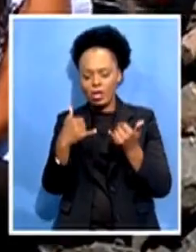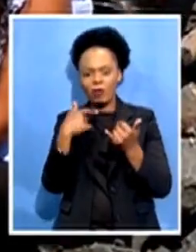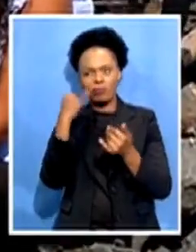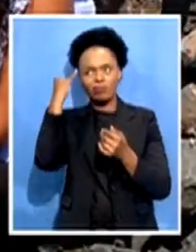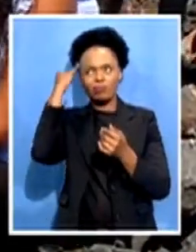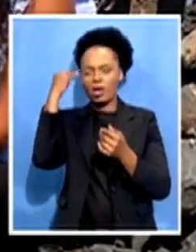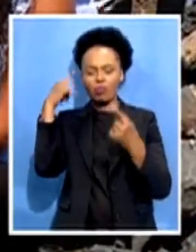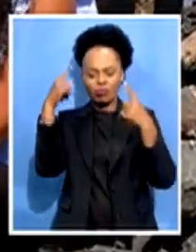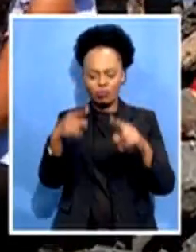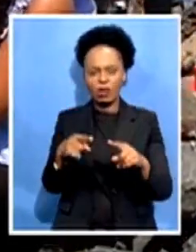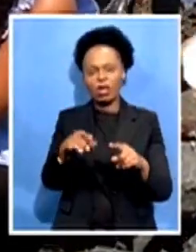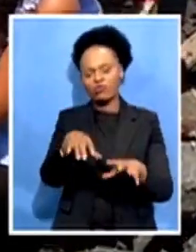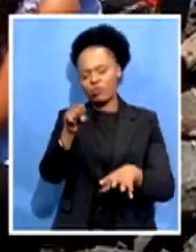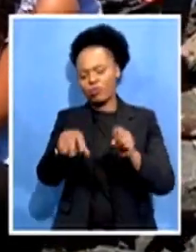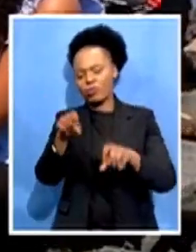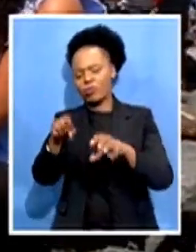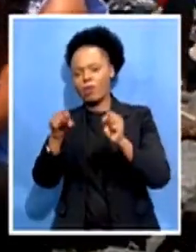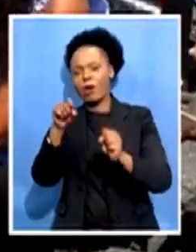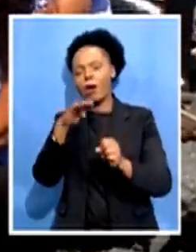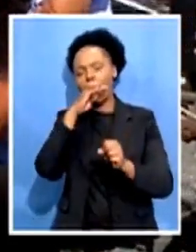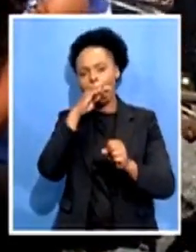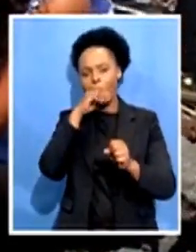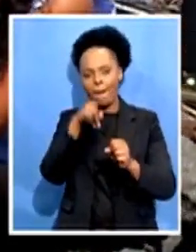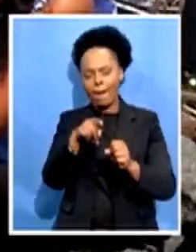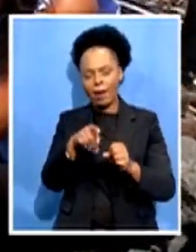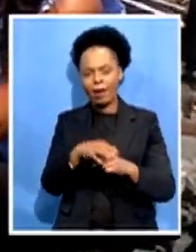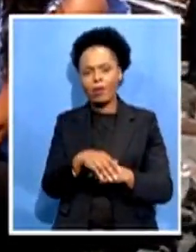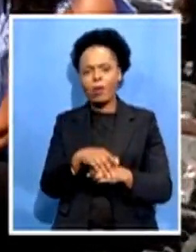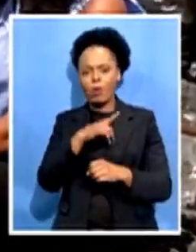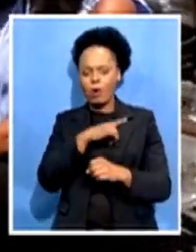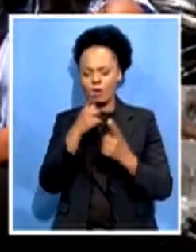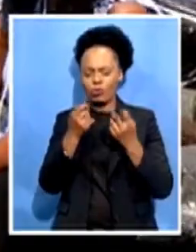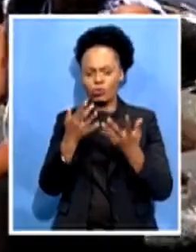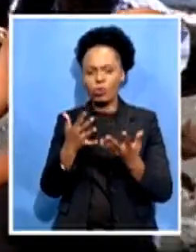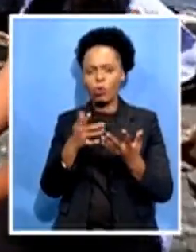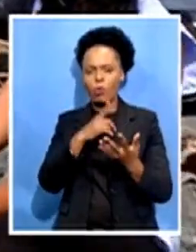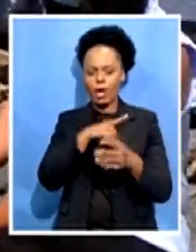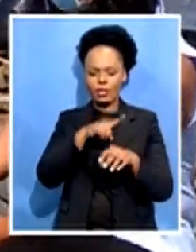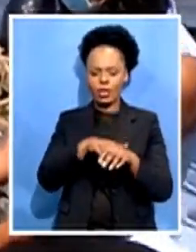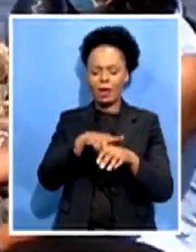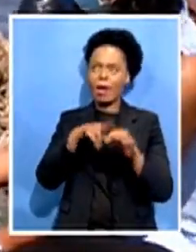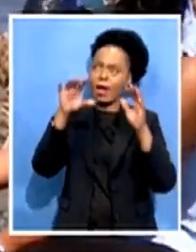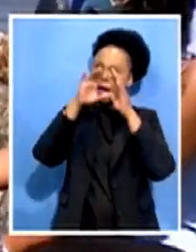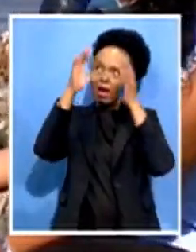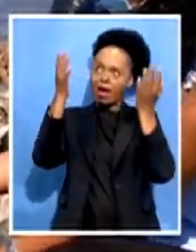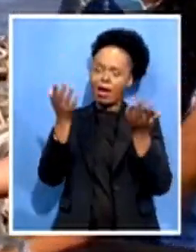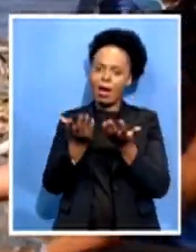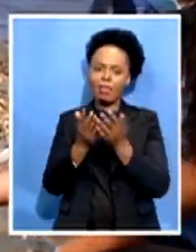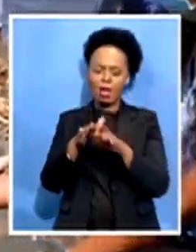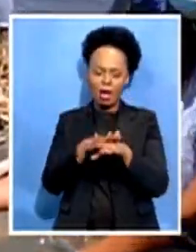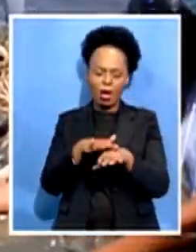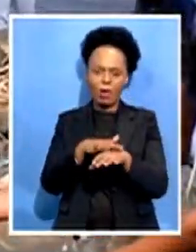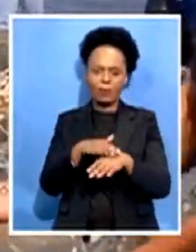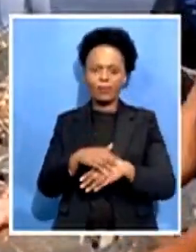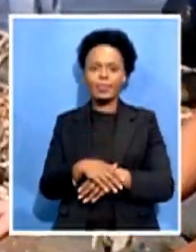this during Earth Hour. Thank you. So today is Earth Hour, and we felt it best to